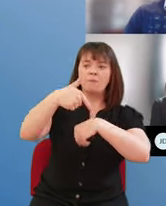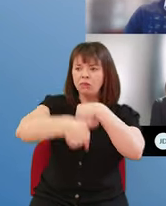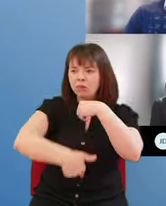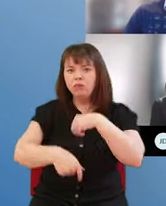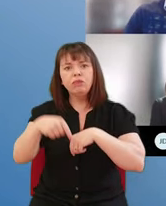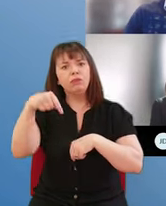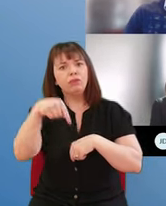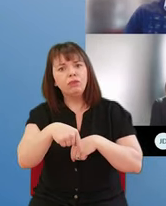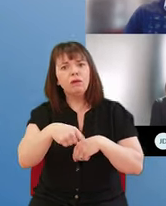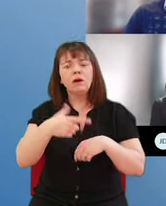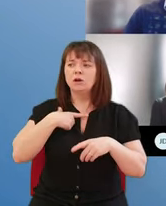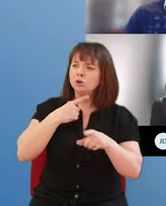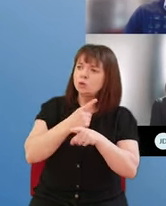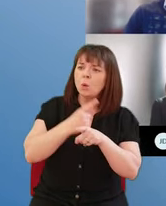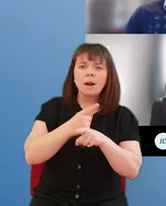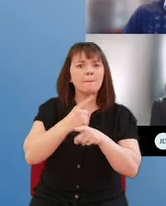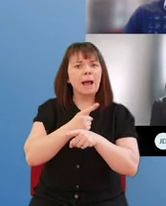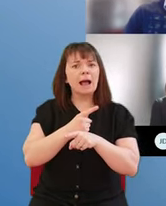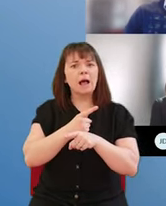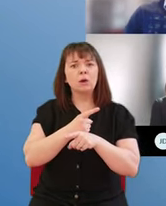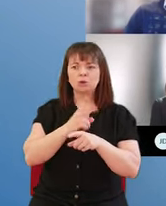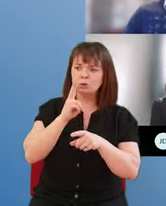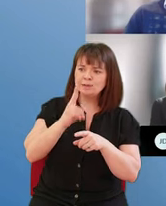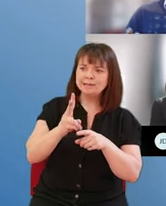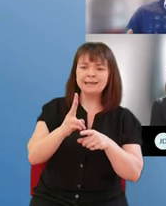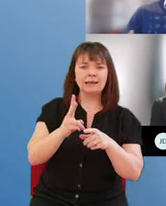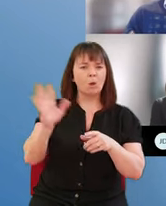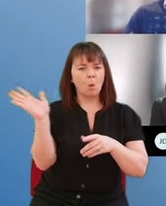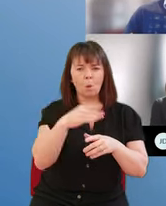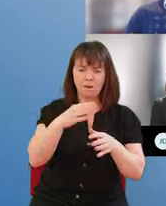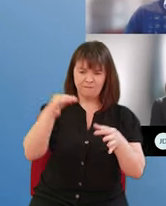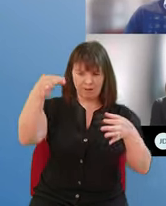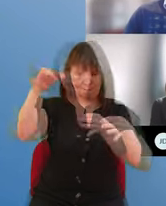disabilities and also SMI. And just to say, I've seen